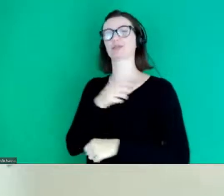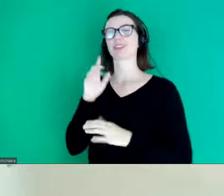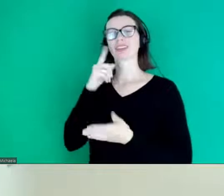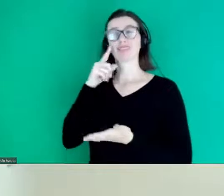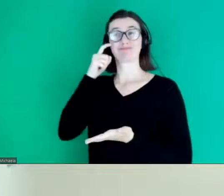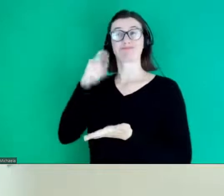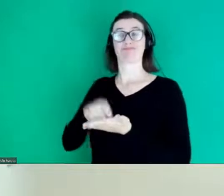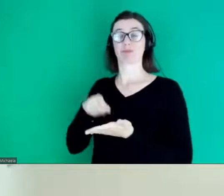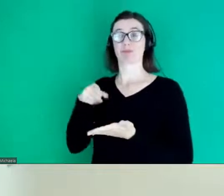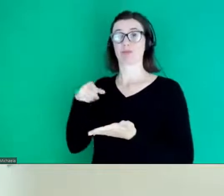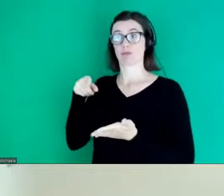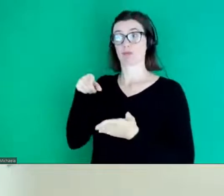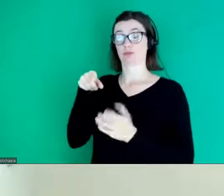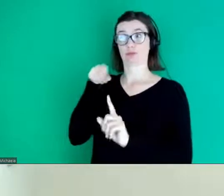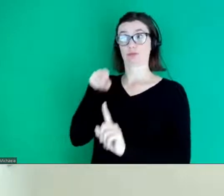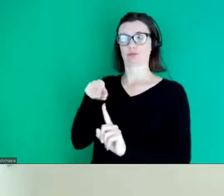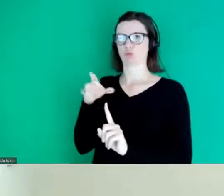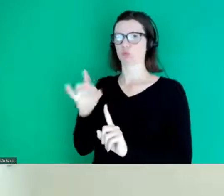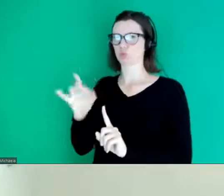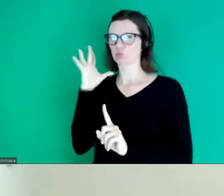very severe